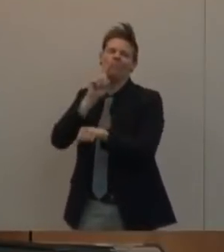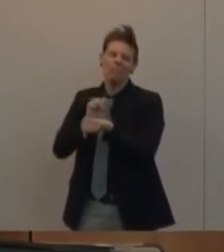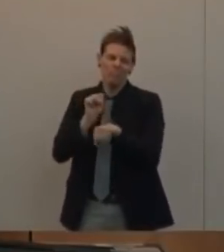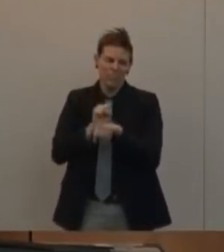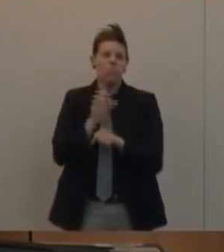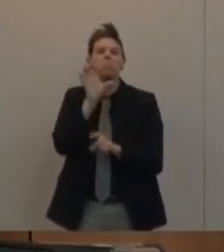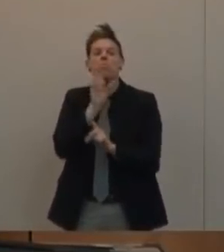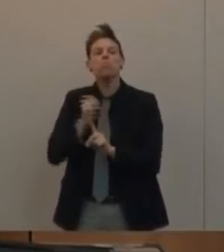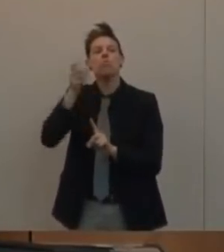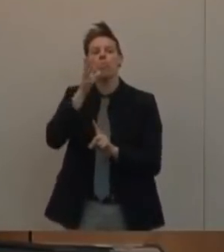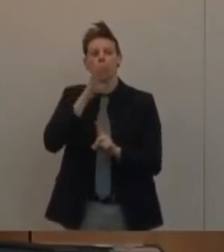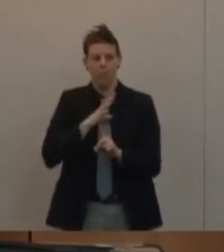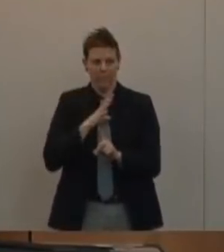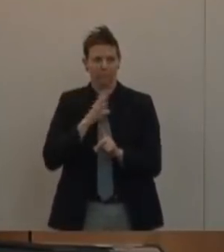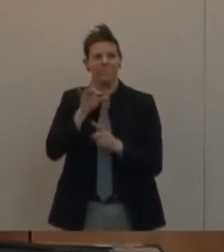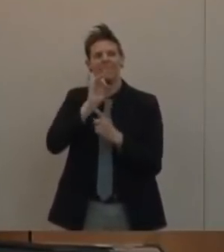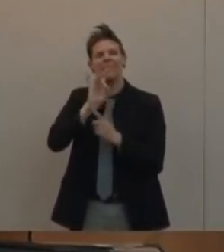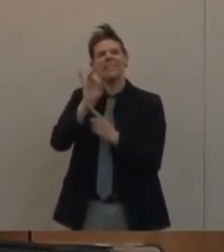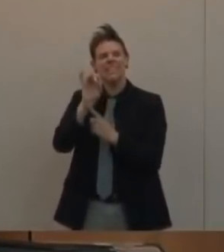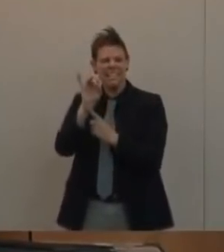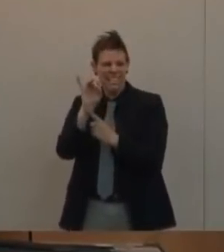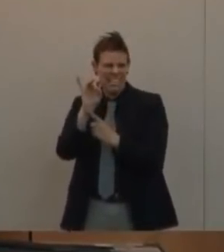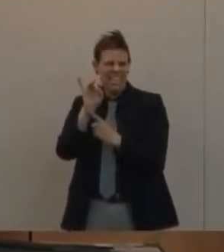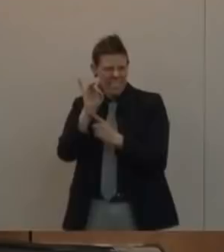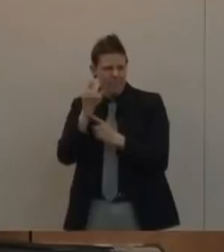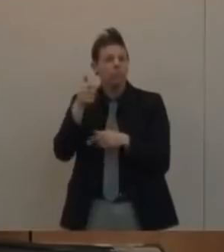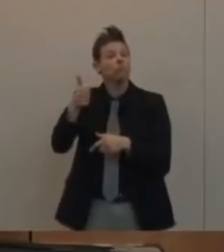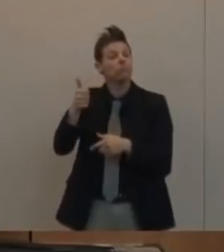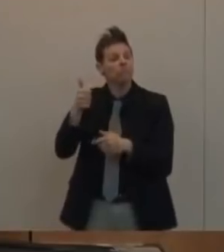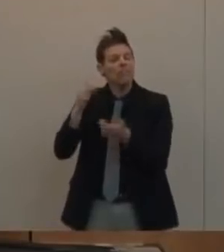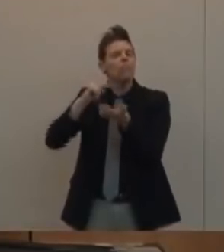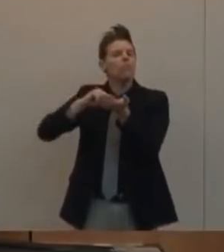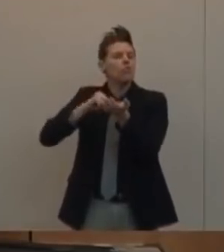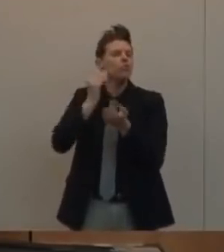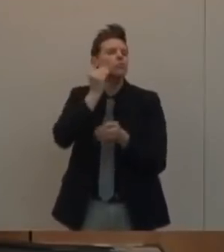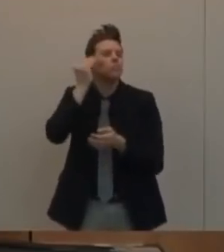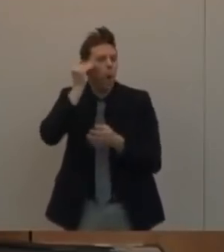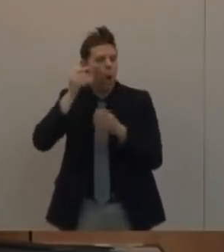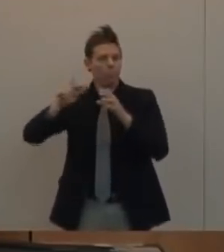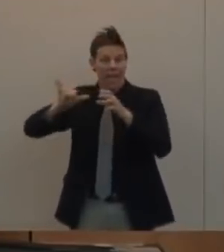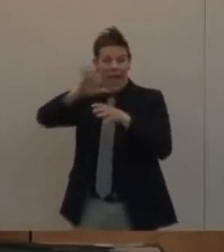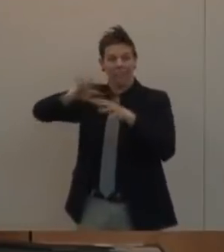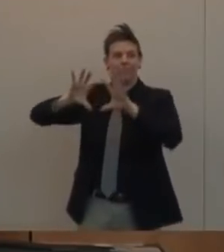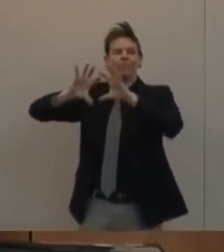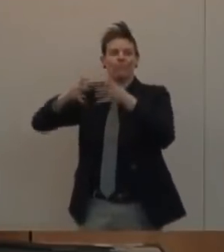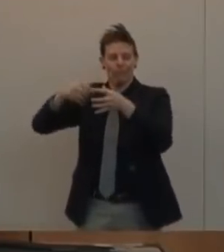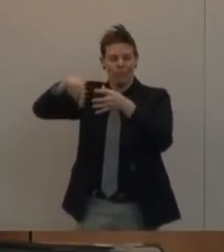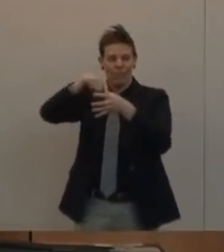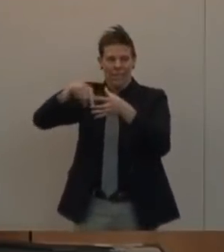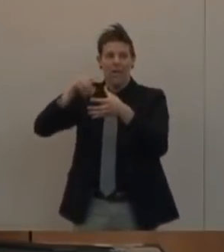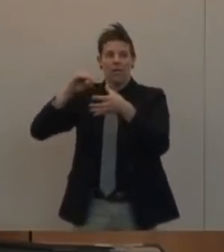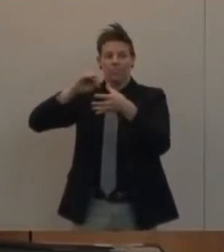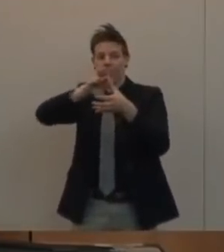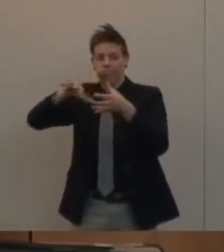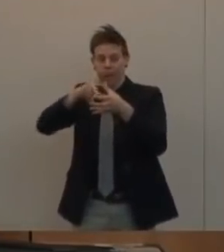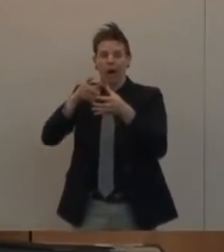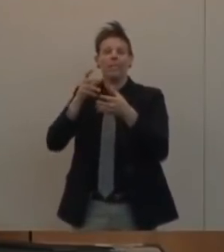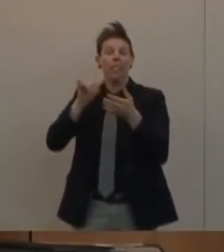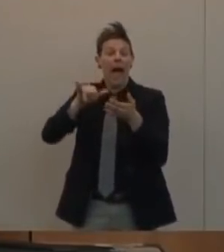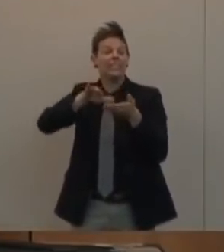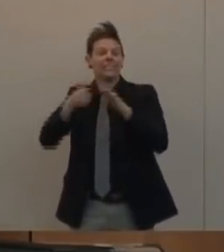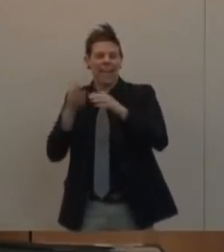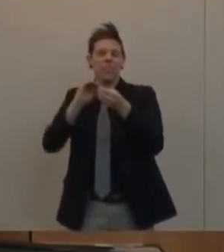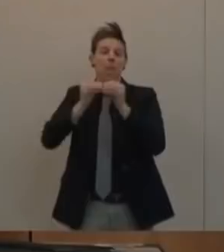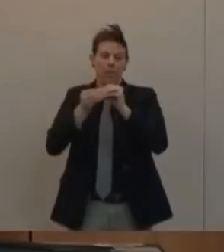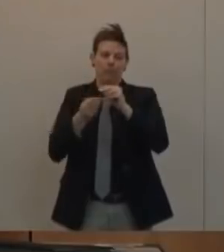80s. It is part of a nursing home cluster that brings our deaths to 17. It